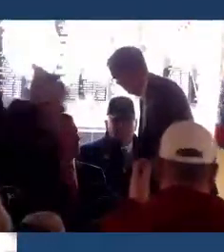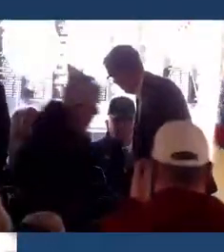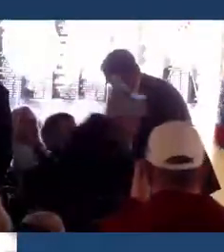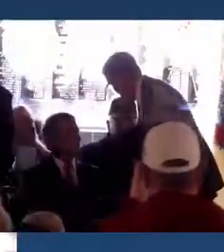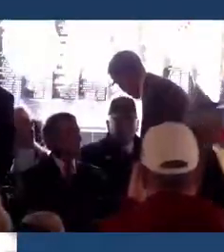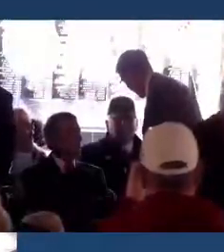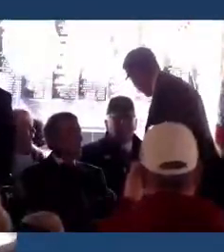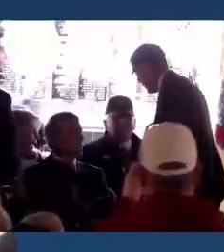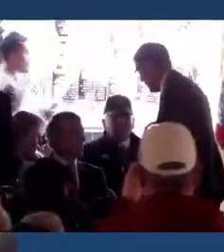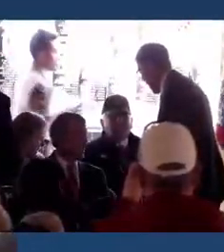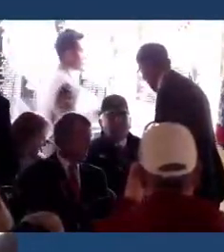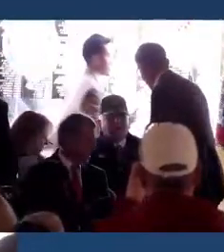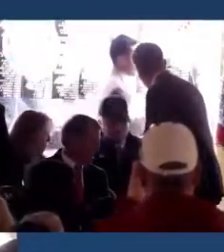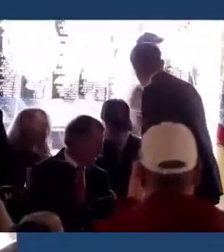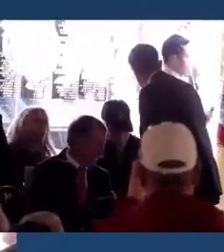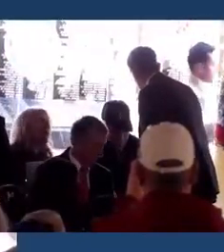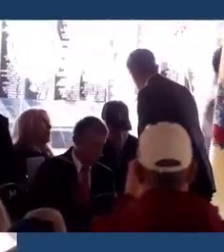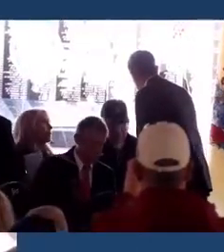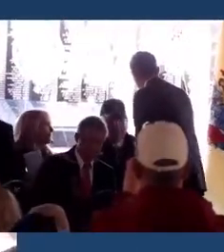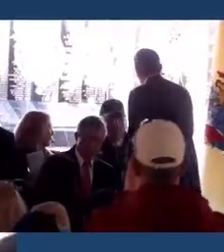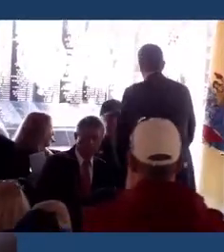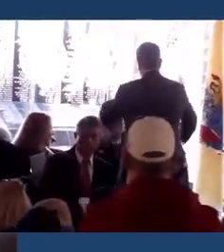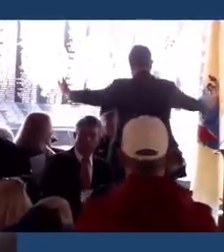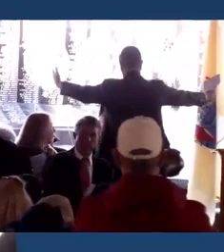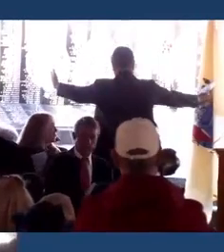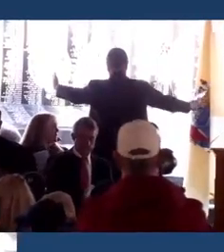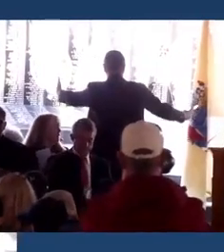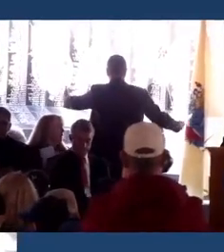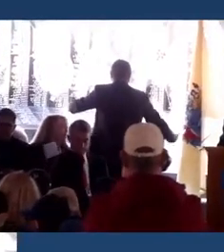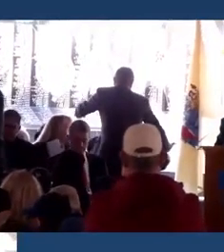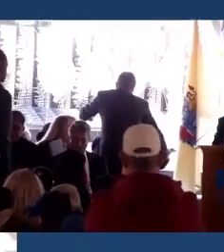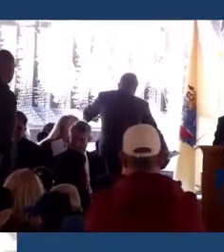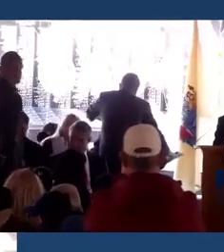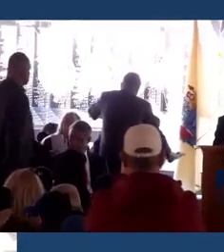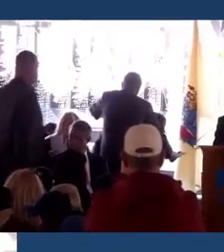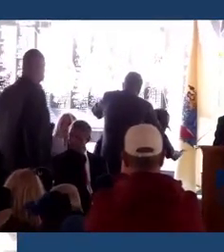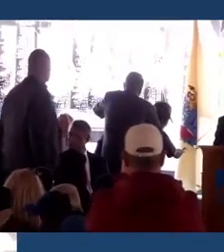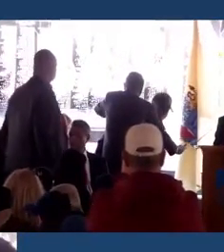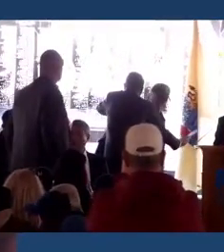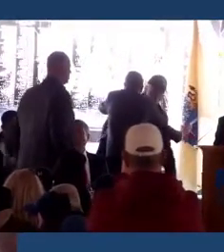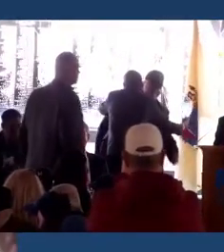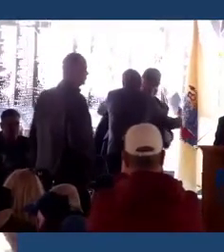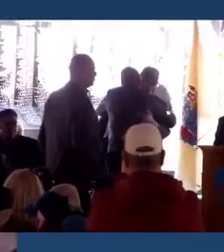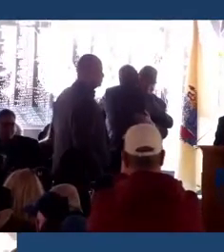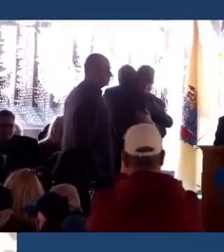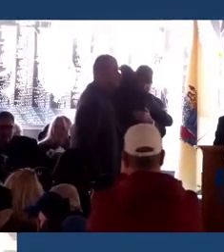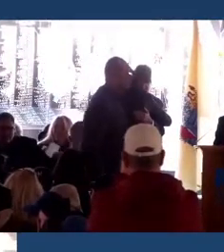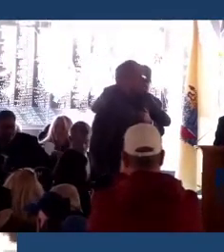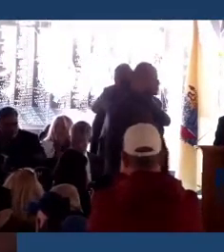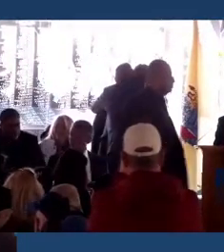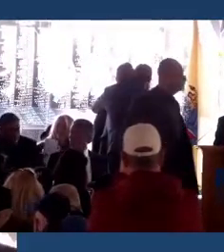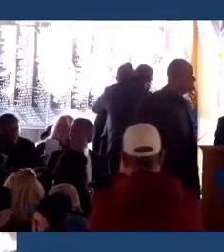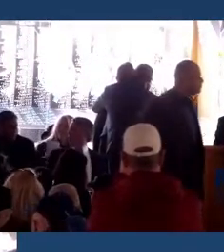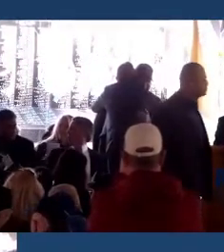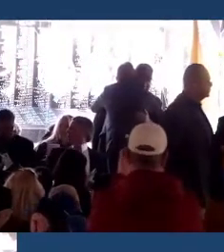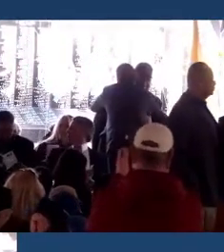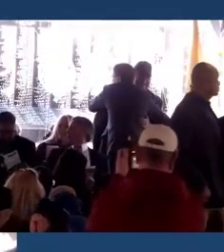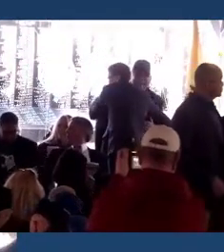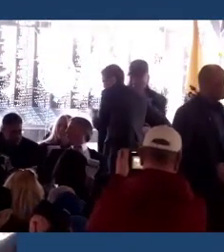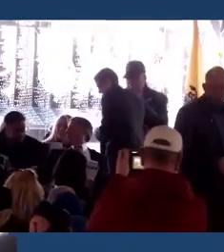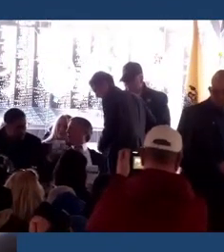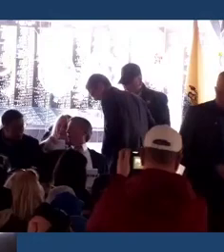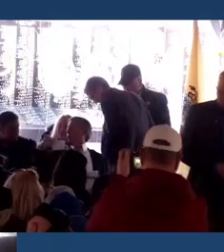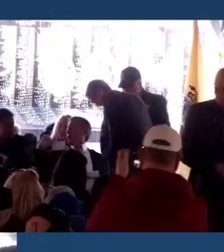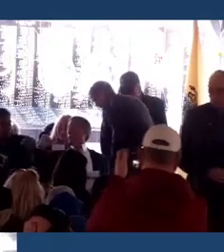Good morning. I'm Valerie Hartwood, Chair of Delaware Commission of Veterans Affairs. On behalf of the DCVA, welcome to today's